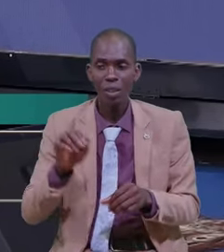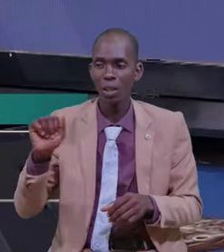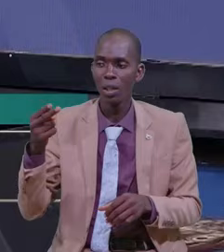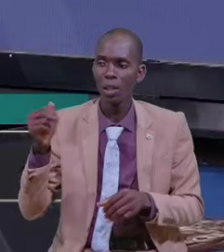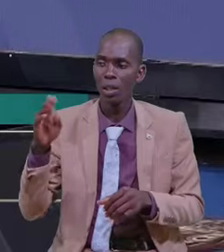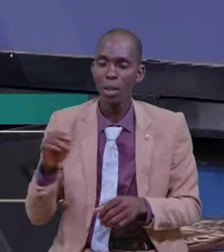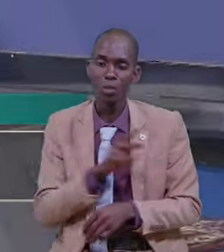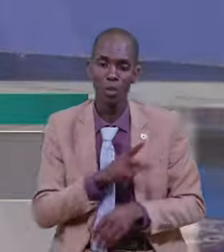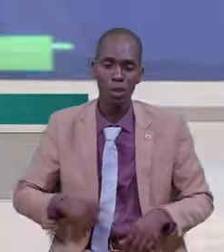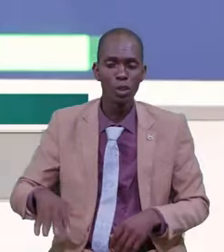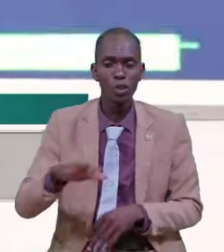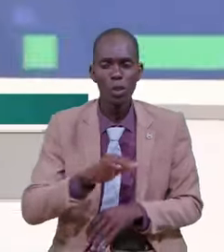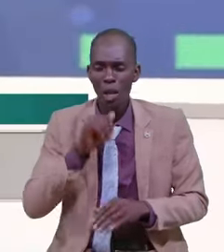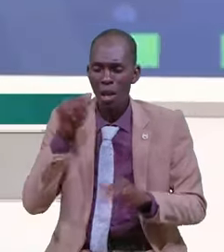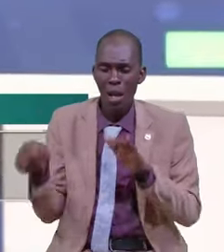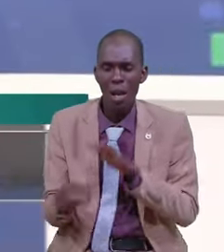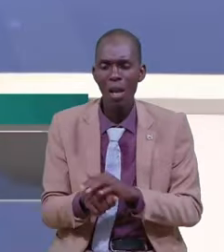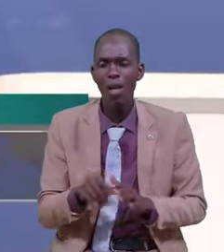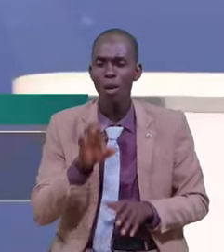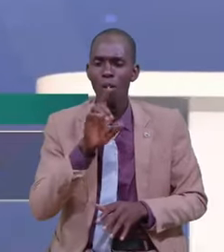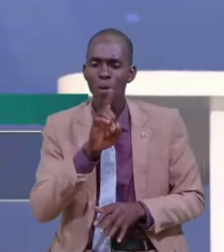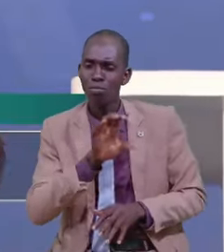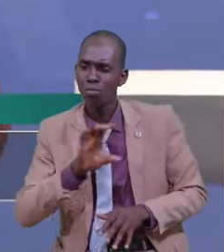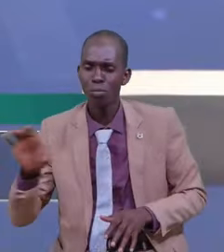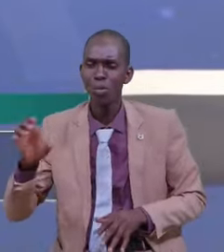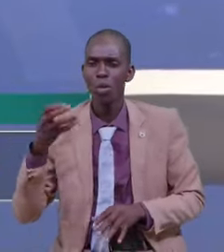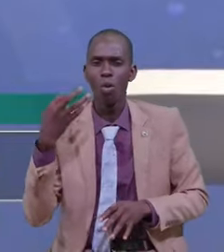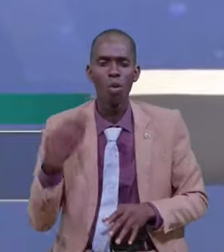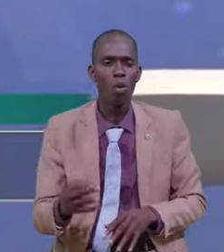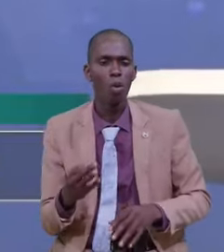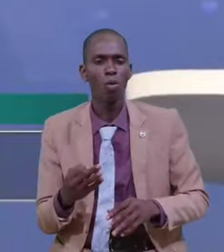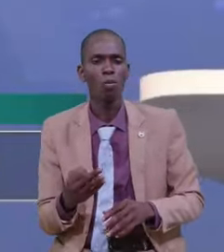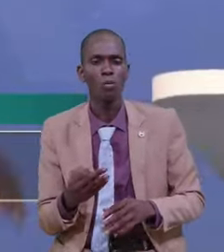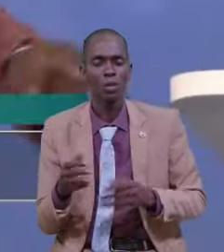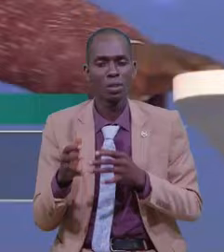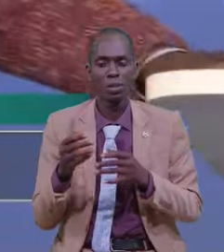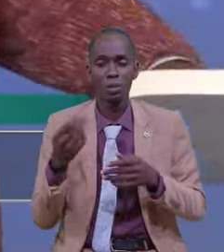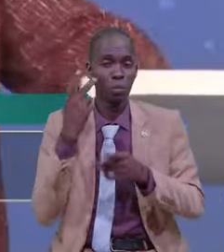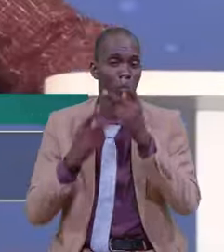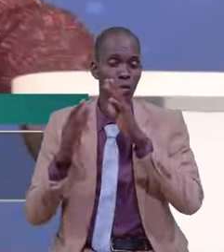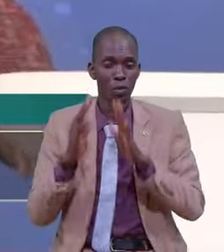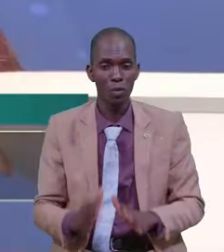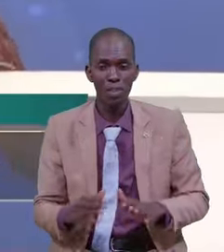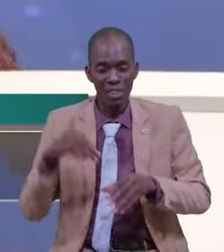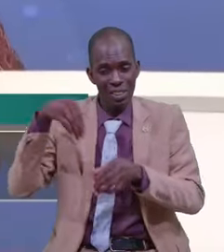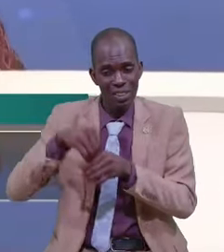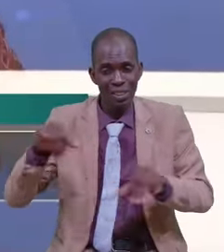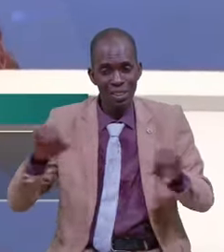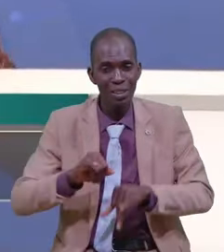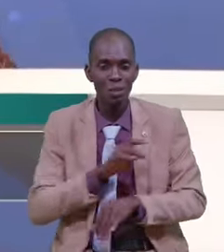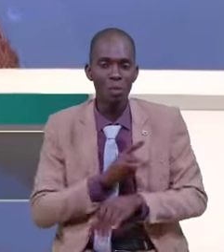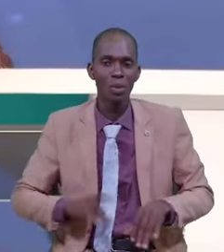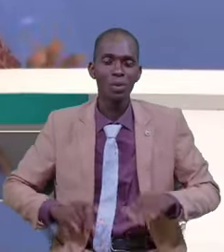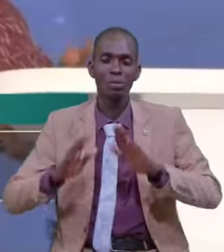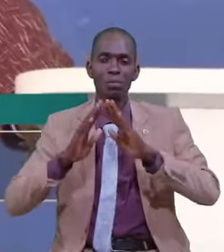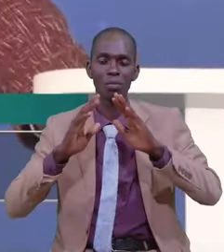them and fed them 2 times every day. Obadiah's